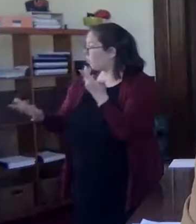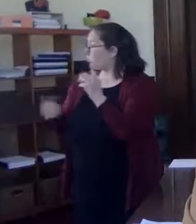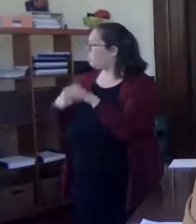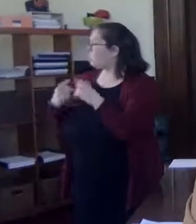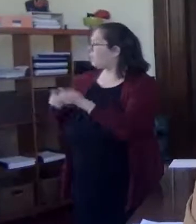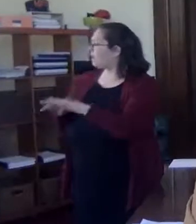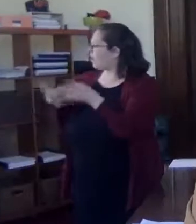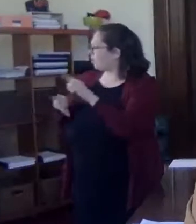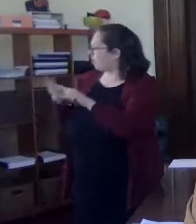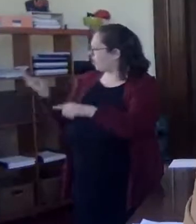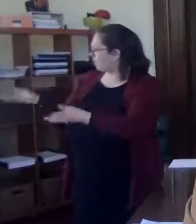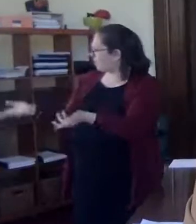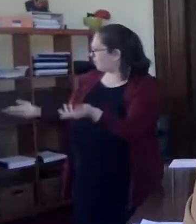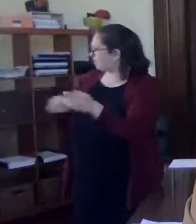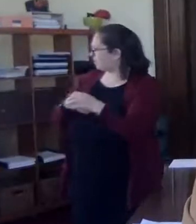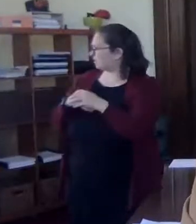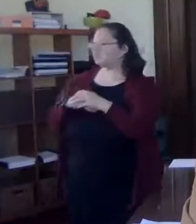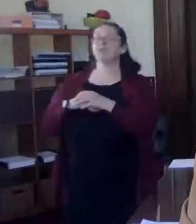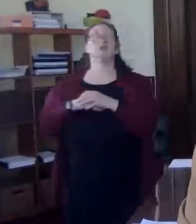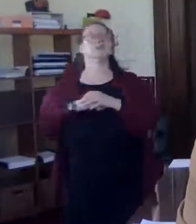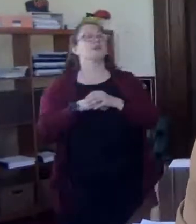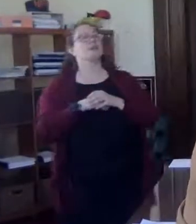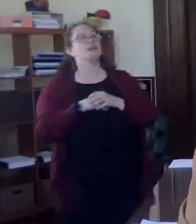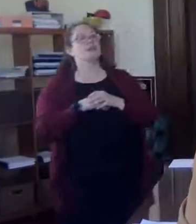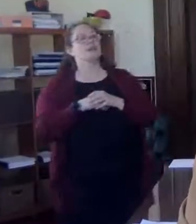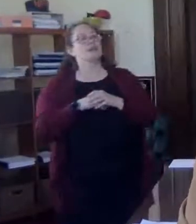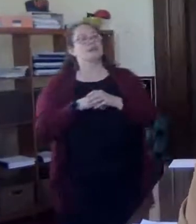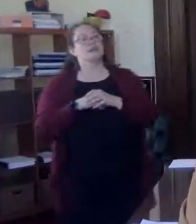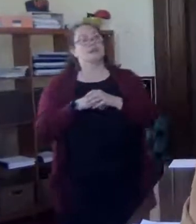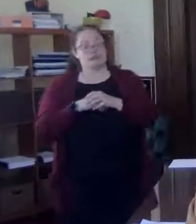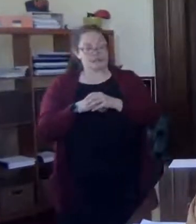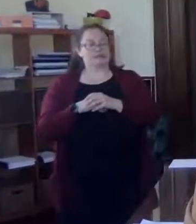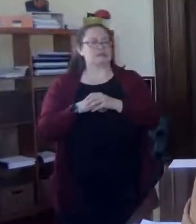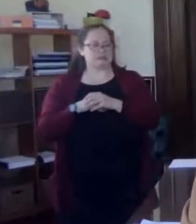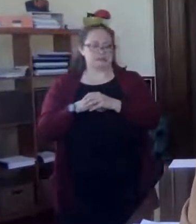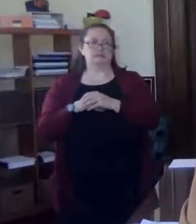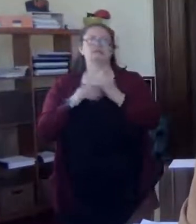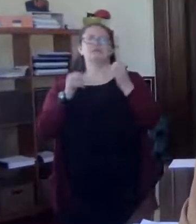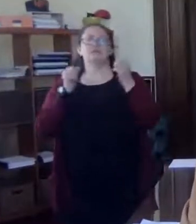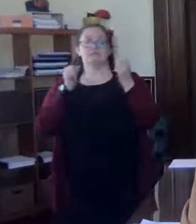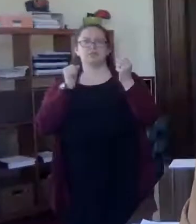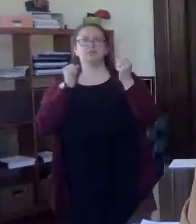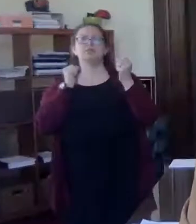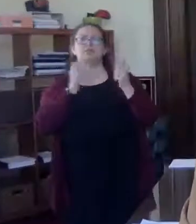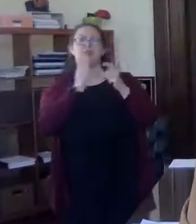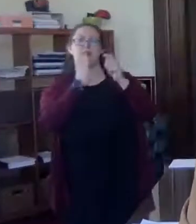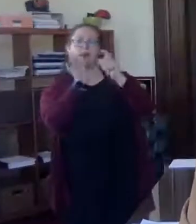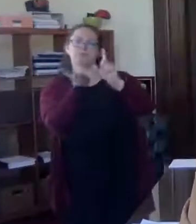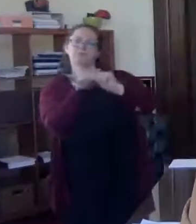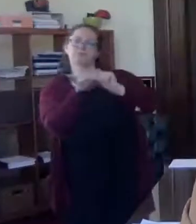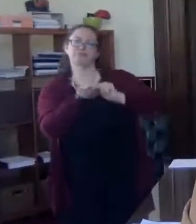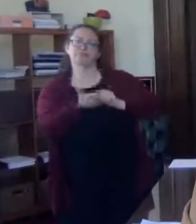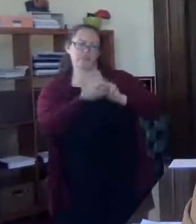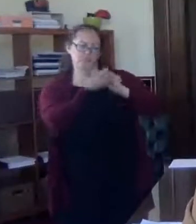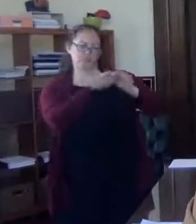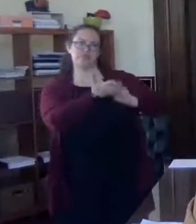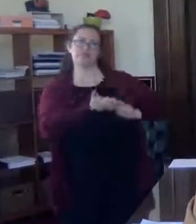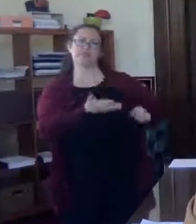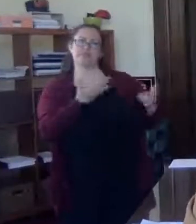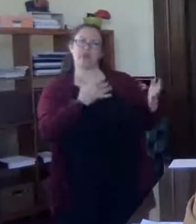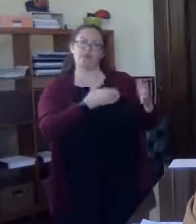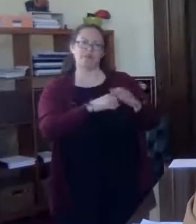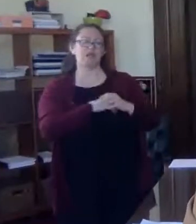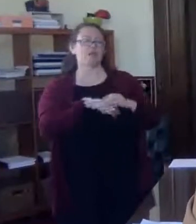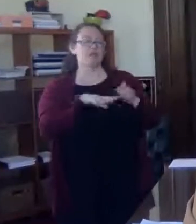So there's quite a bit of literature written on this, and your hair or